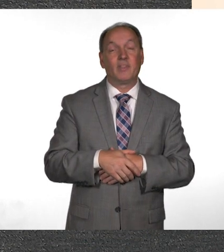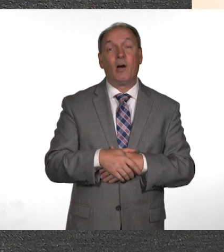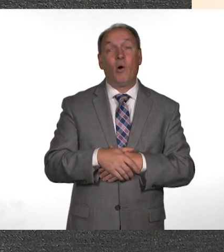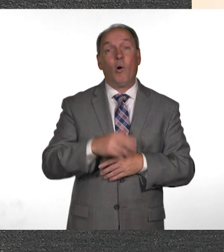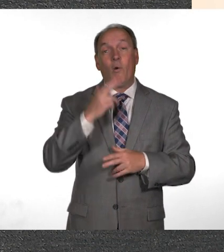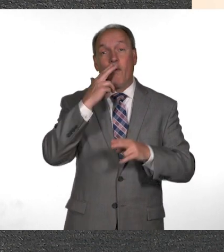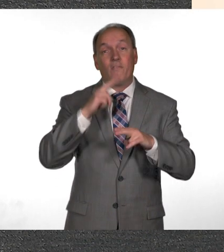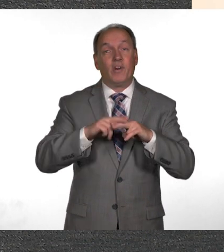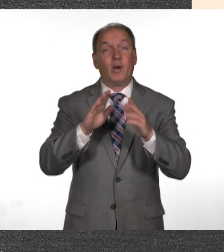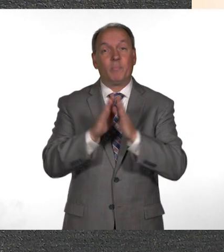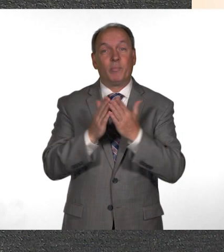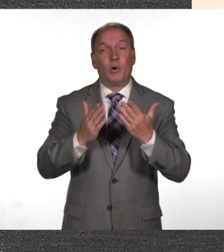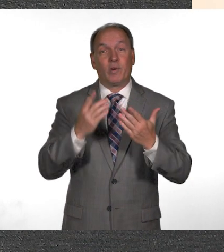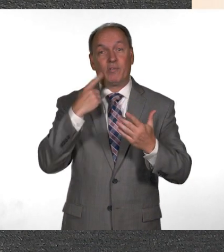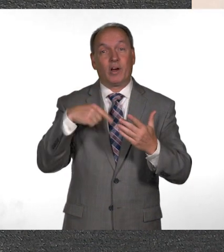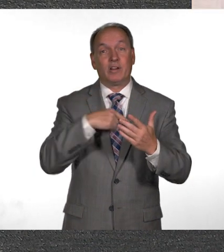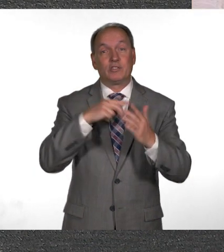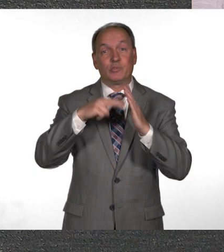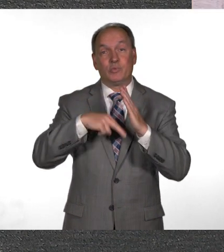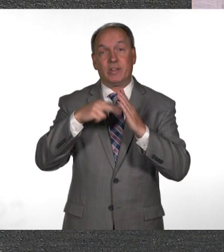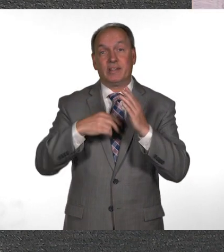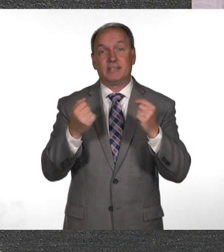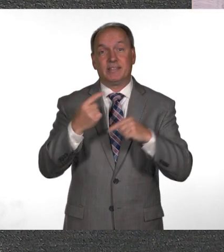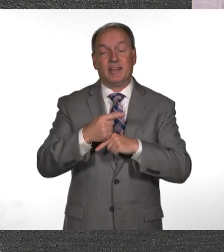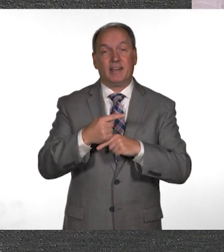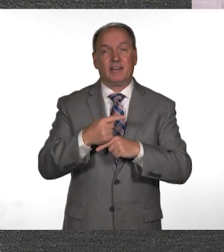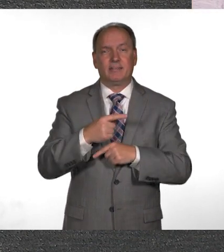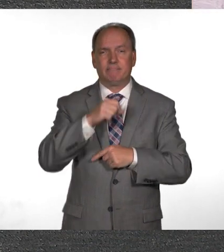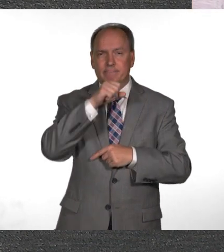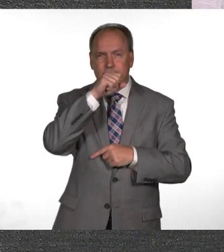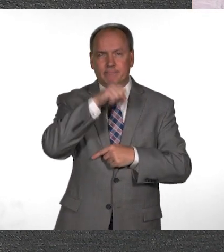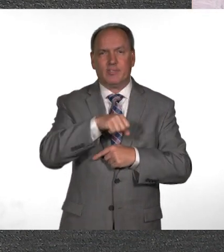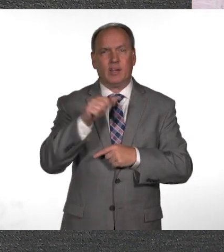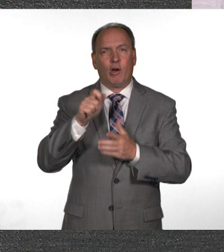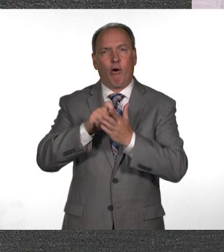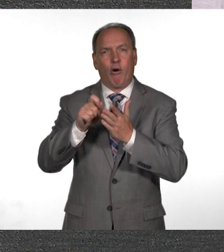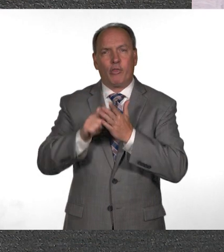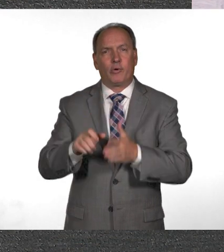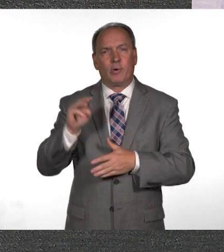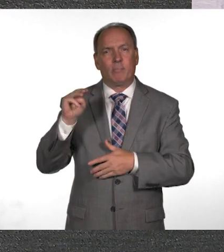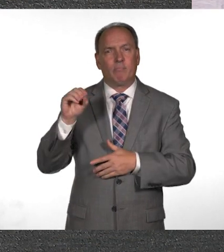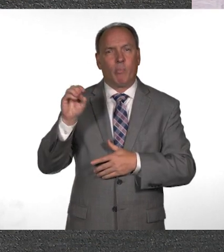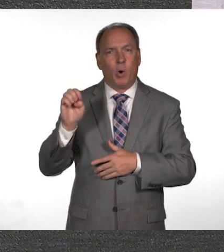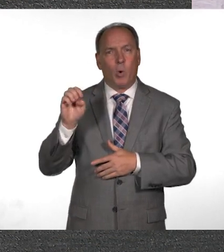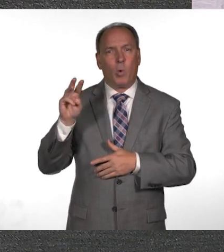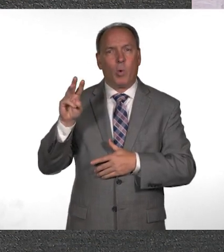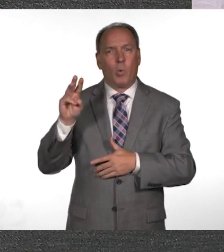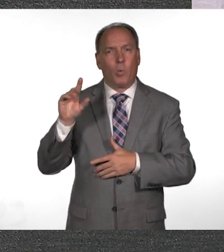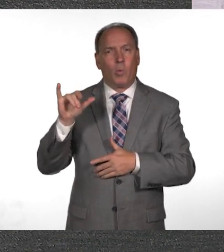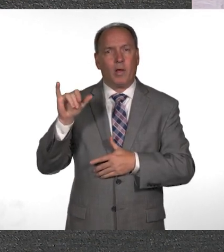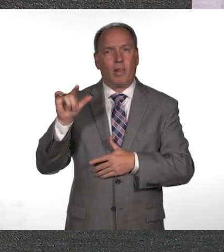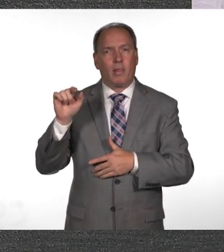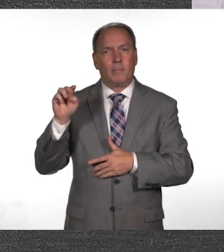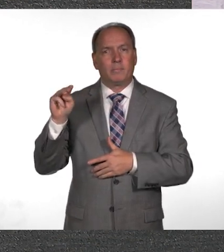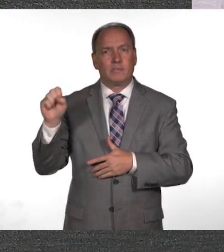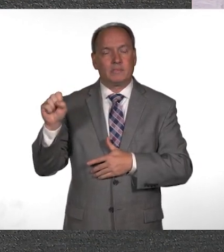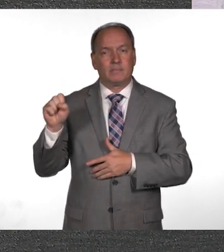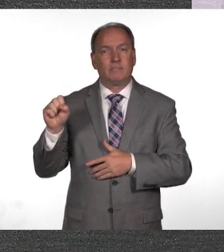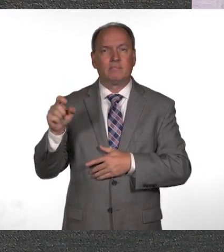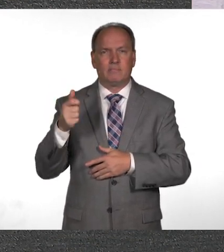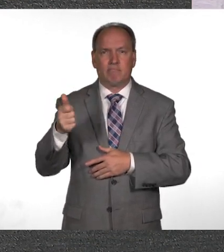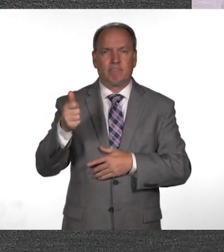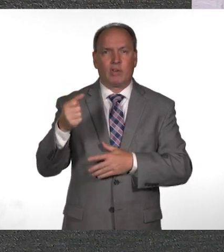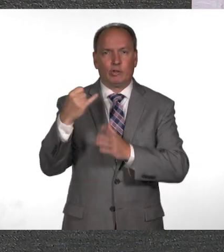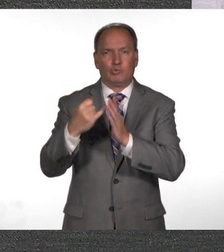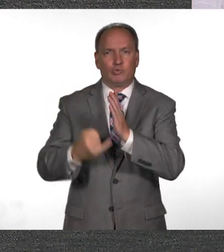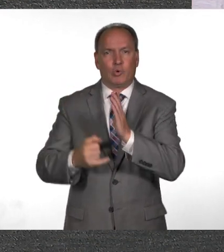book for us to read today. It's by one of my favorite authors, Mo Willems. He's also the illustrator,